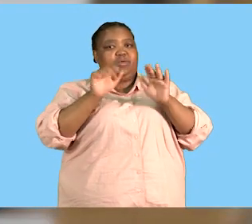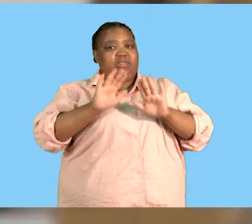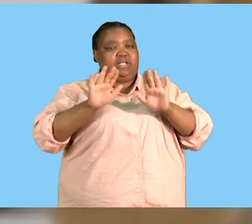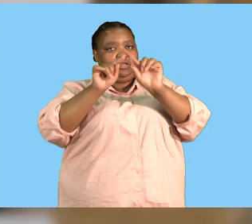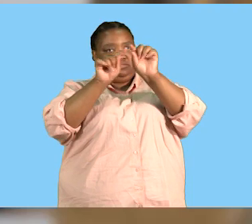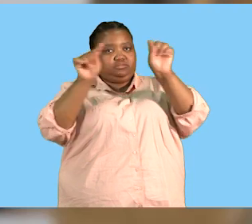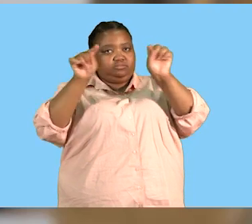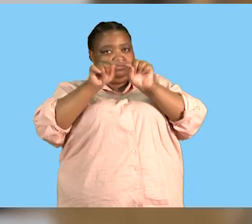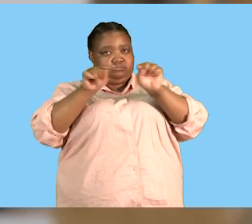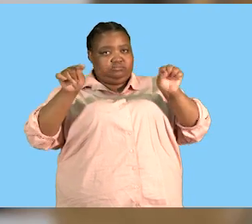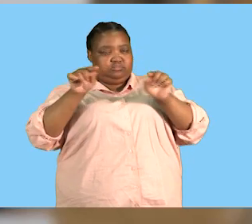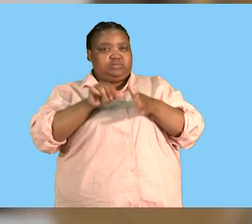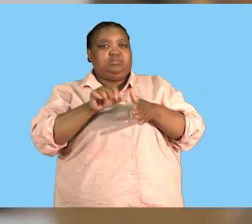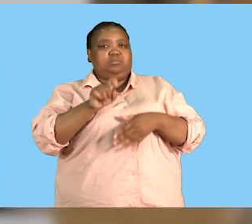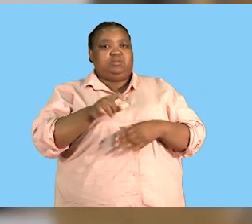keywords.